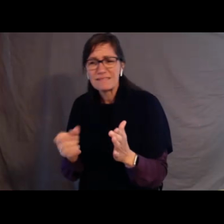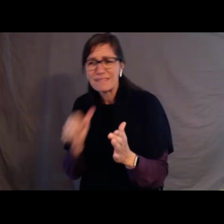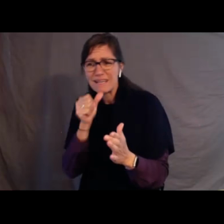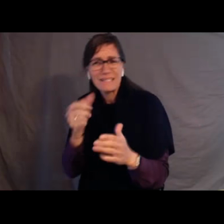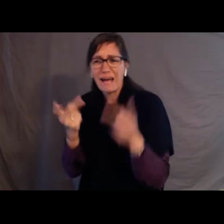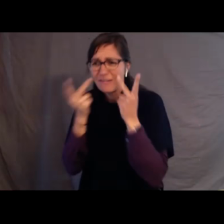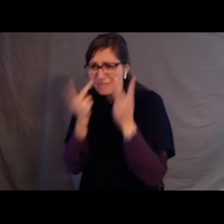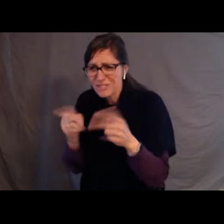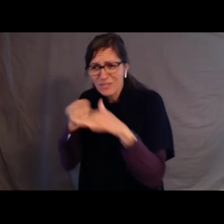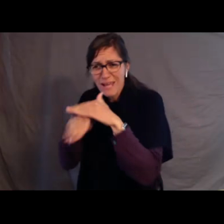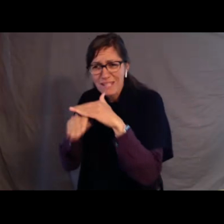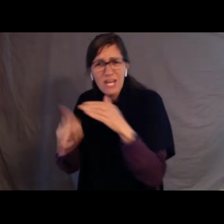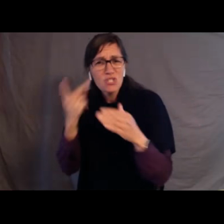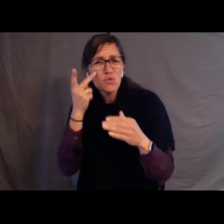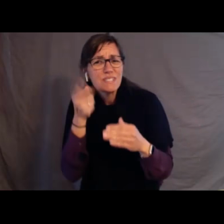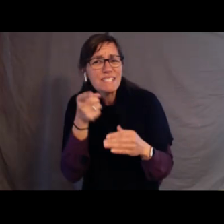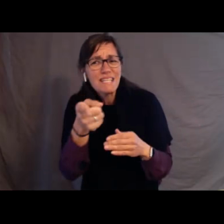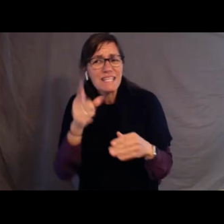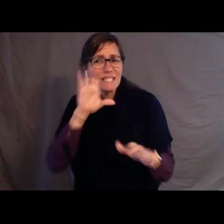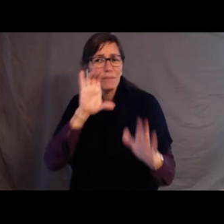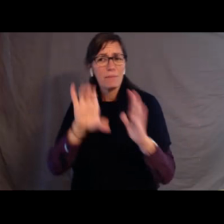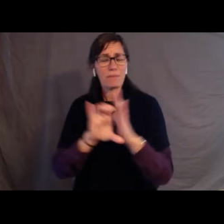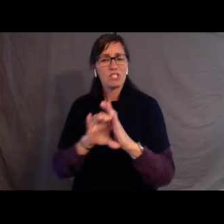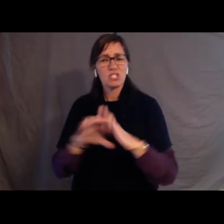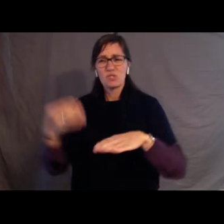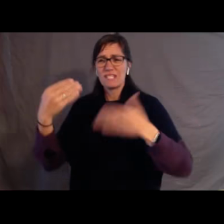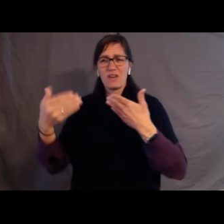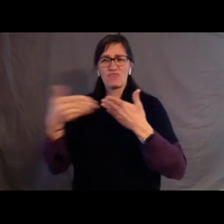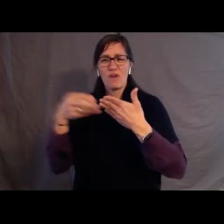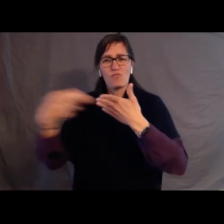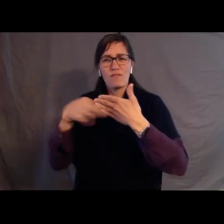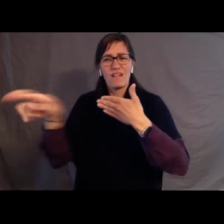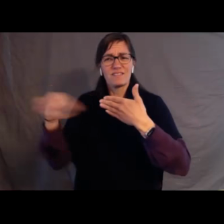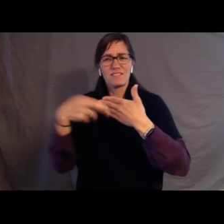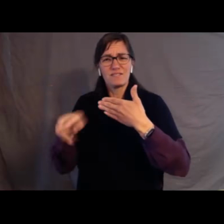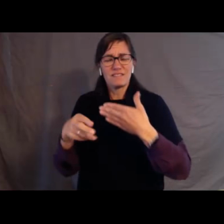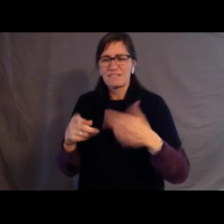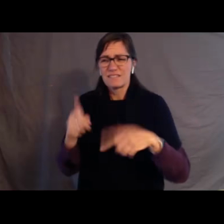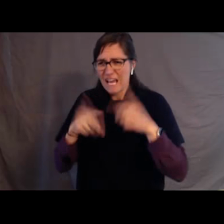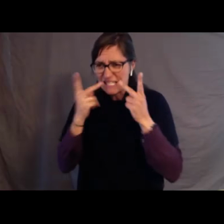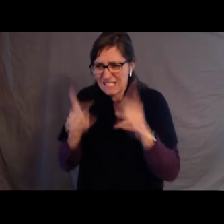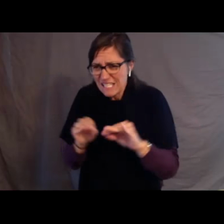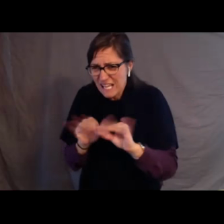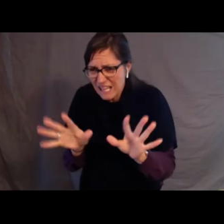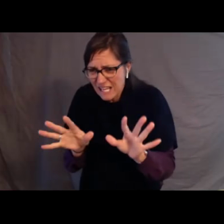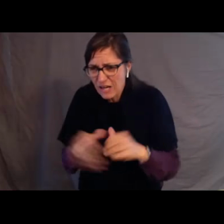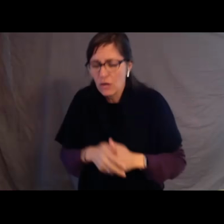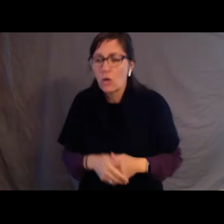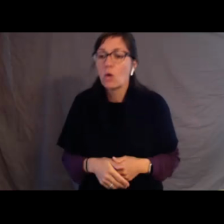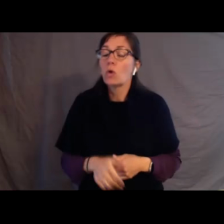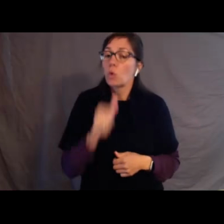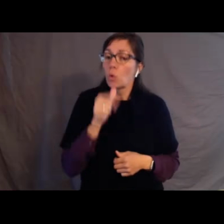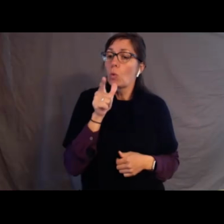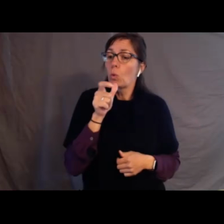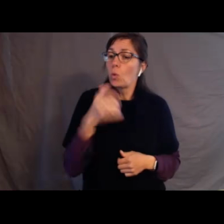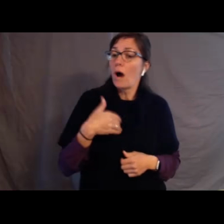materials, which is can certainly be a problem for children that have cortical visual impairment.